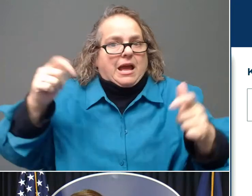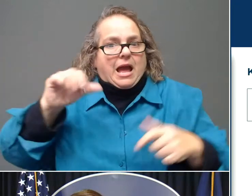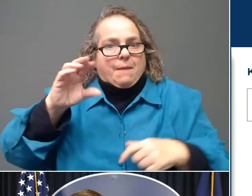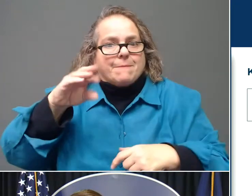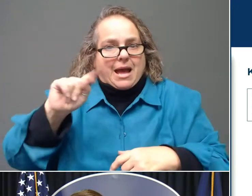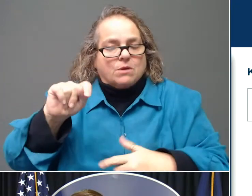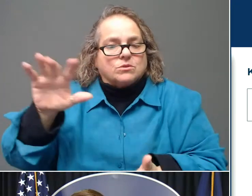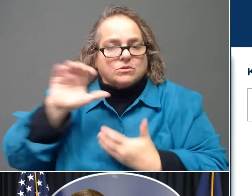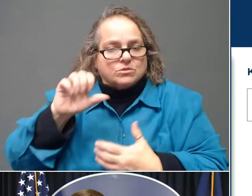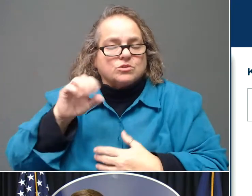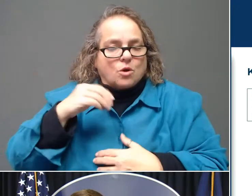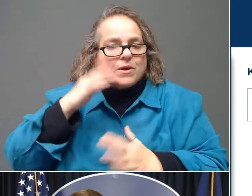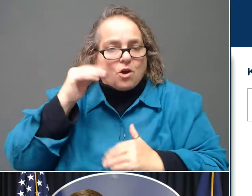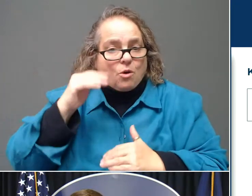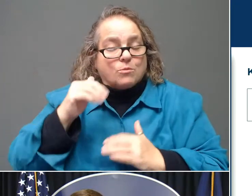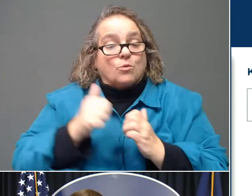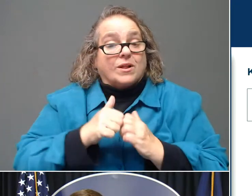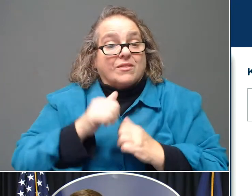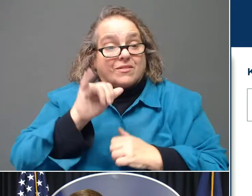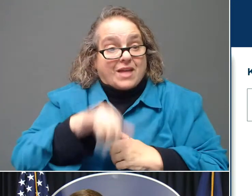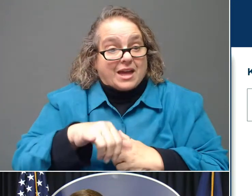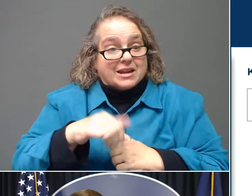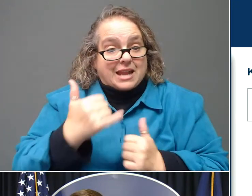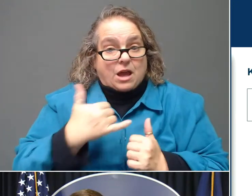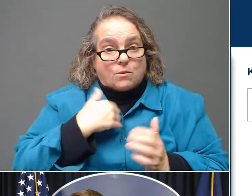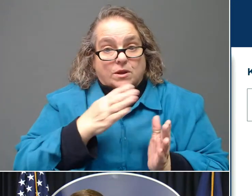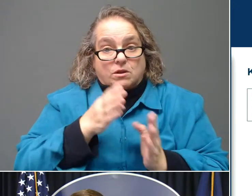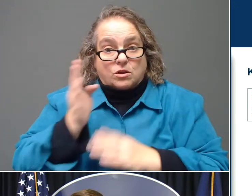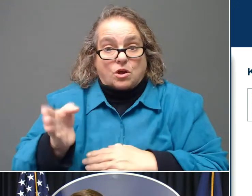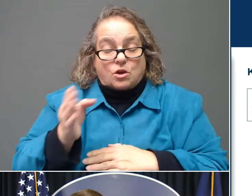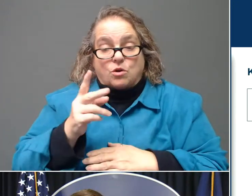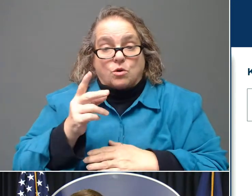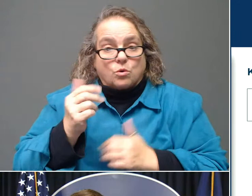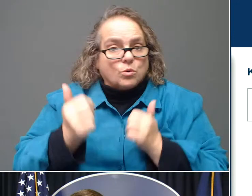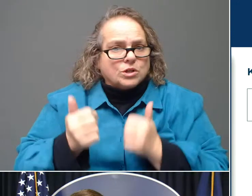to, are we going Secretary Gray or Dr. Stack next?